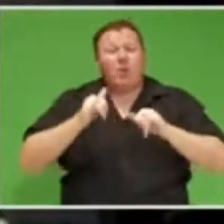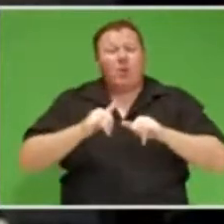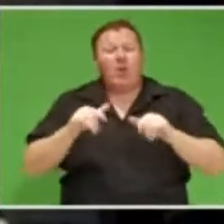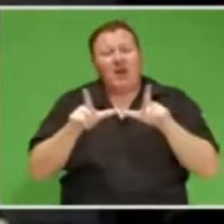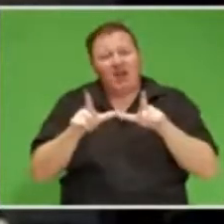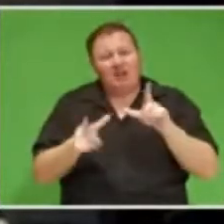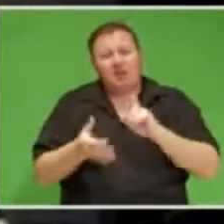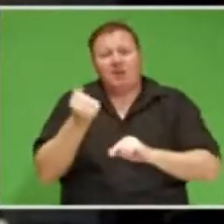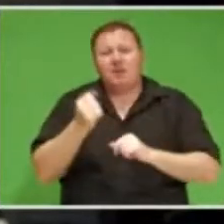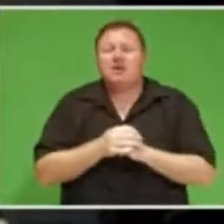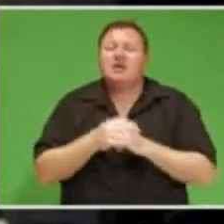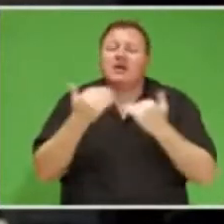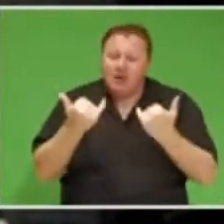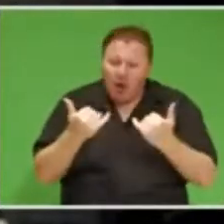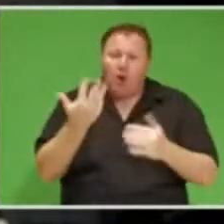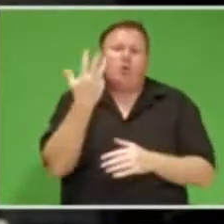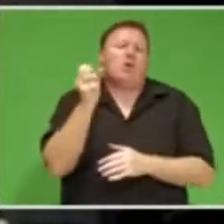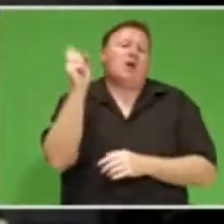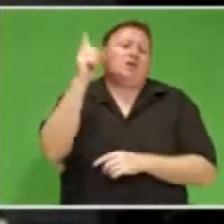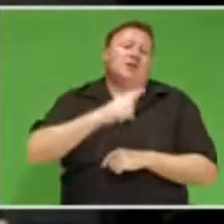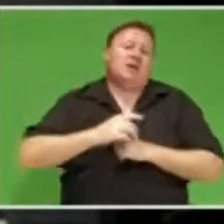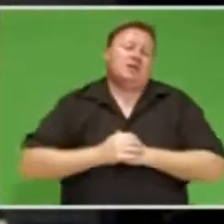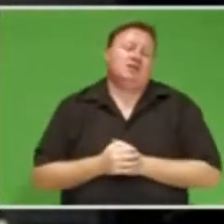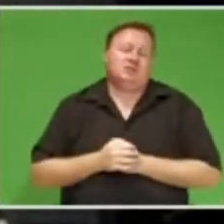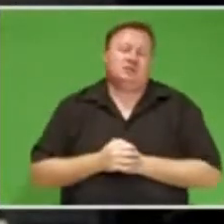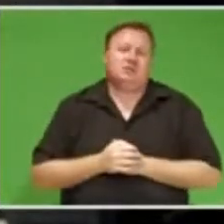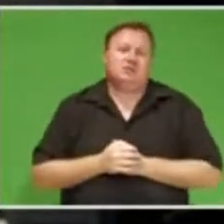It's now been reduced to 90 days.